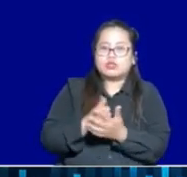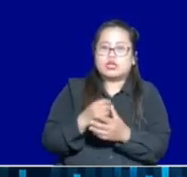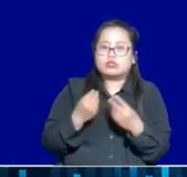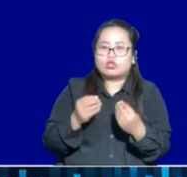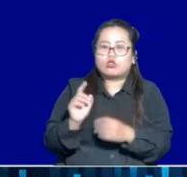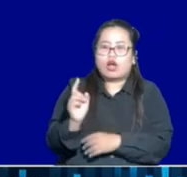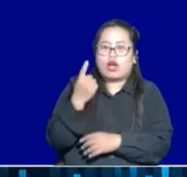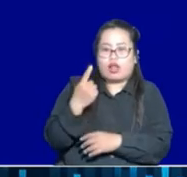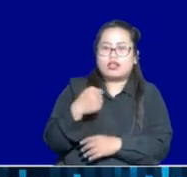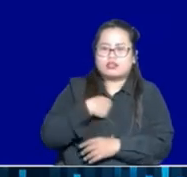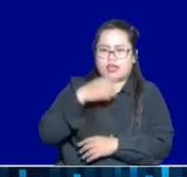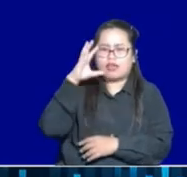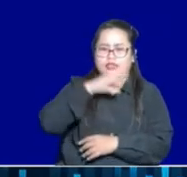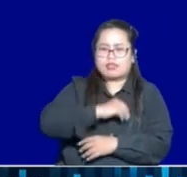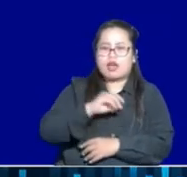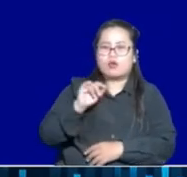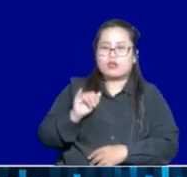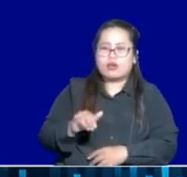be